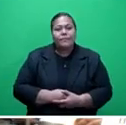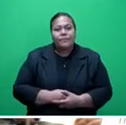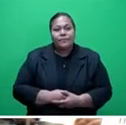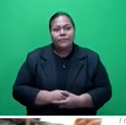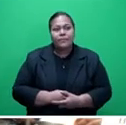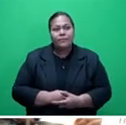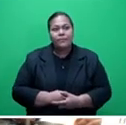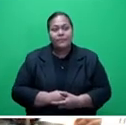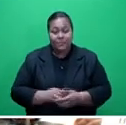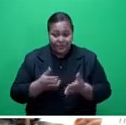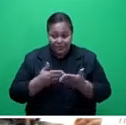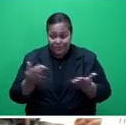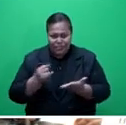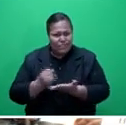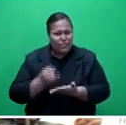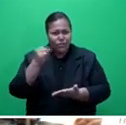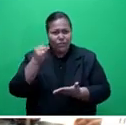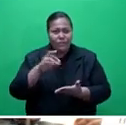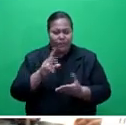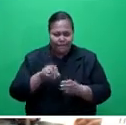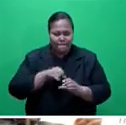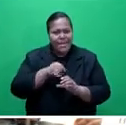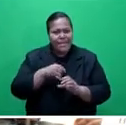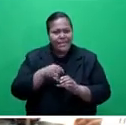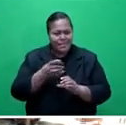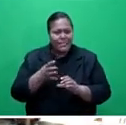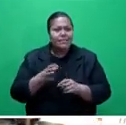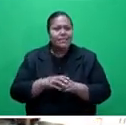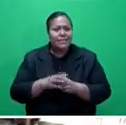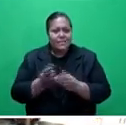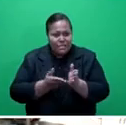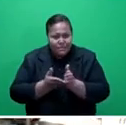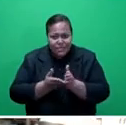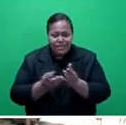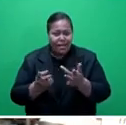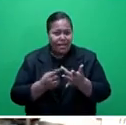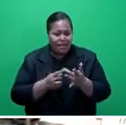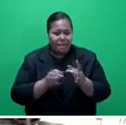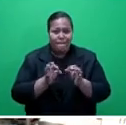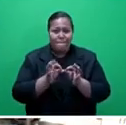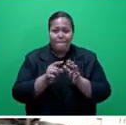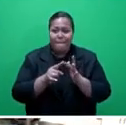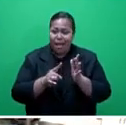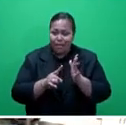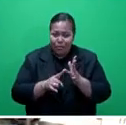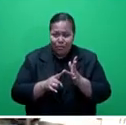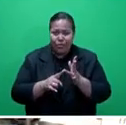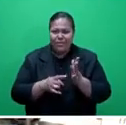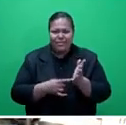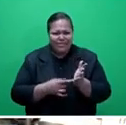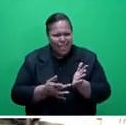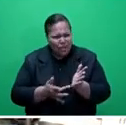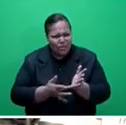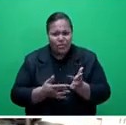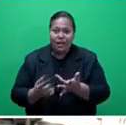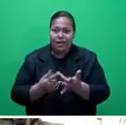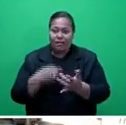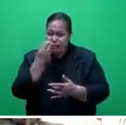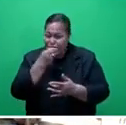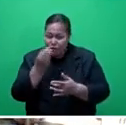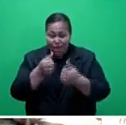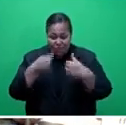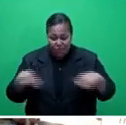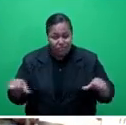sir, industries such as medical services and biotech and agriculture and food production and delivery and information